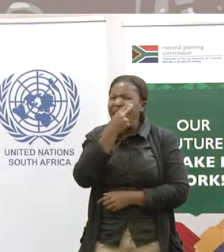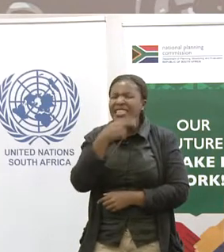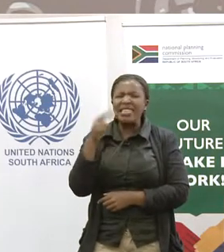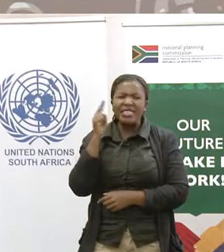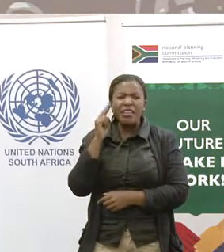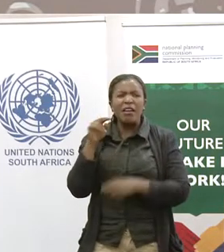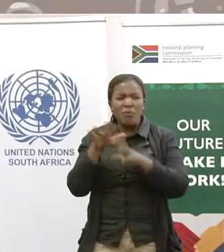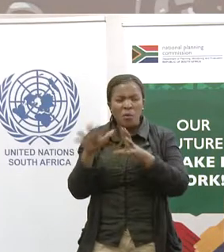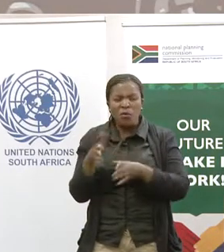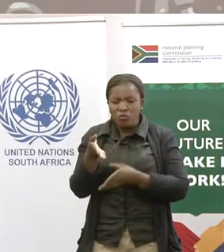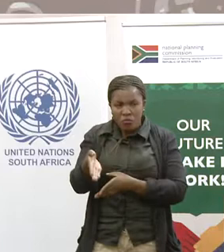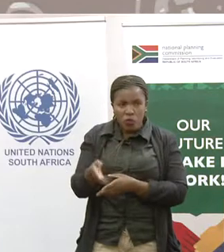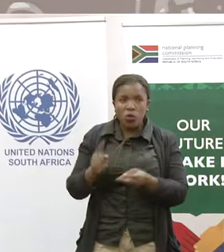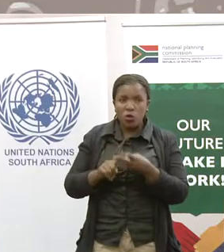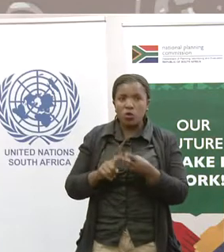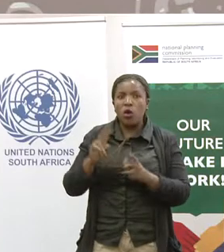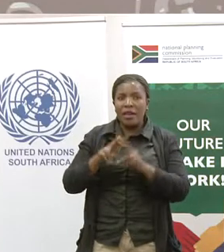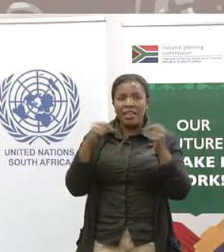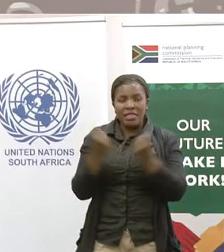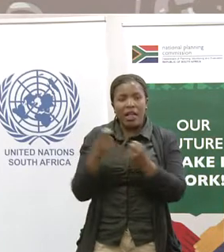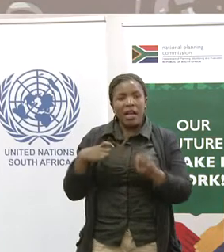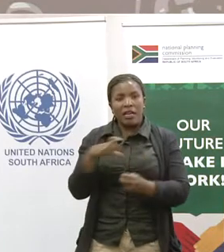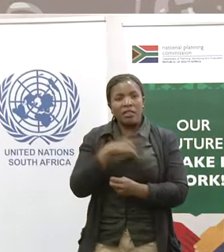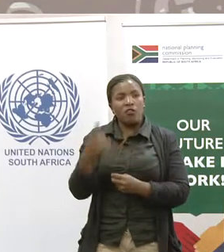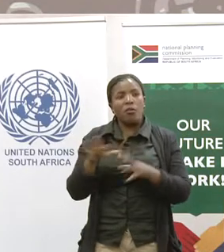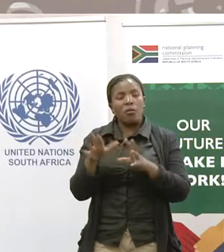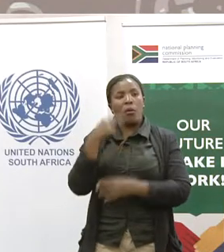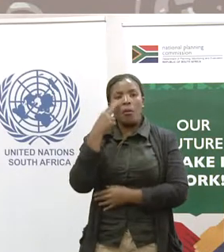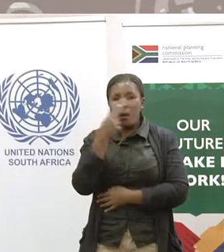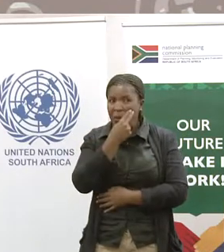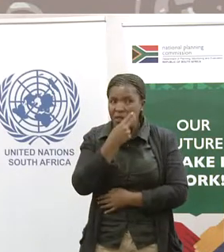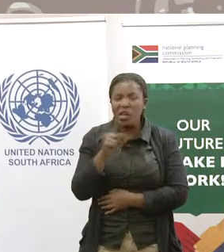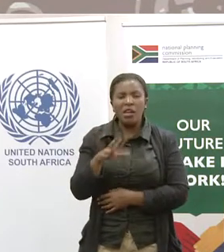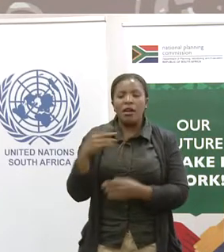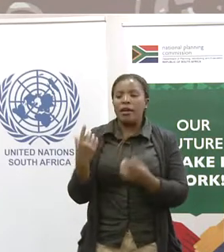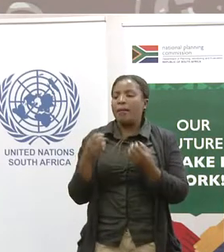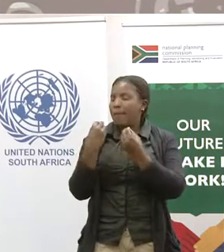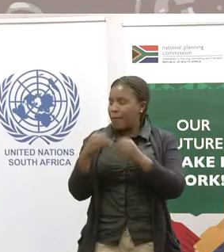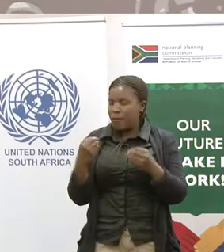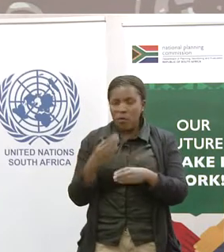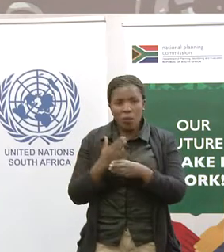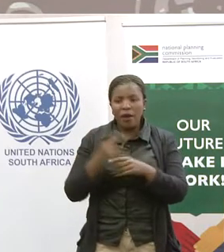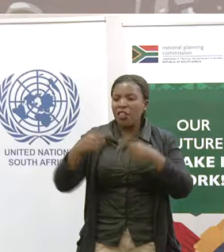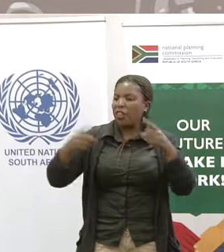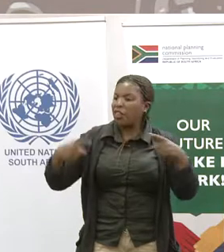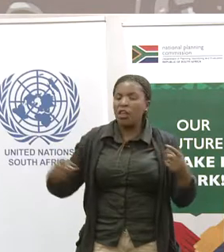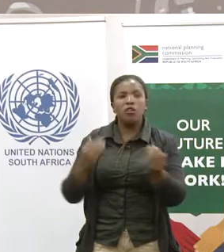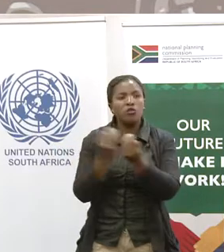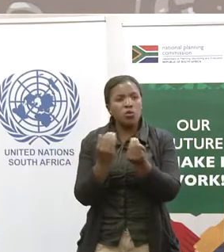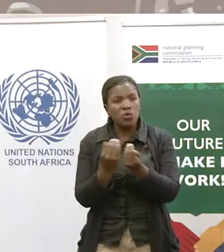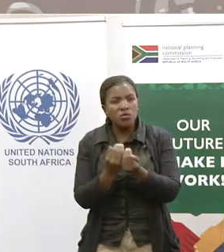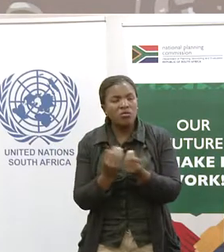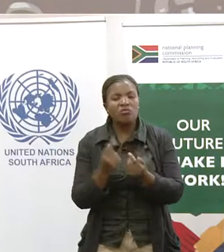African National Council for the Blind. He has served on many school committees, parent-teacher bodies, ratepayers associations, and